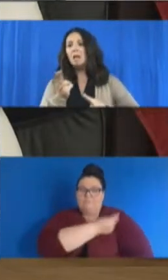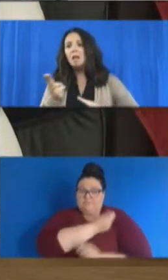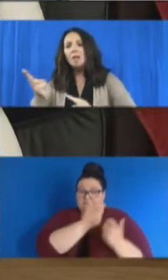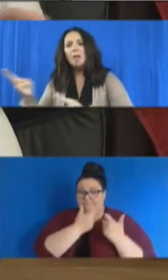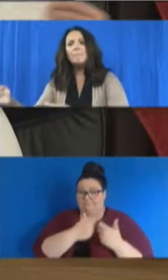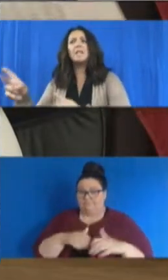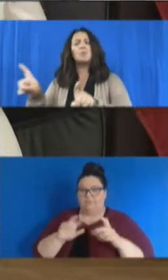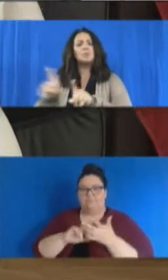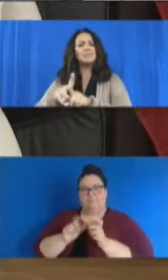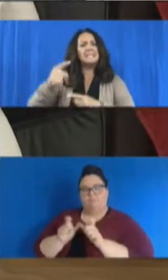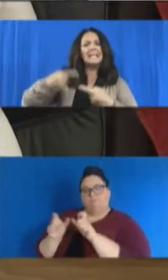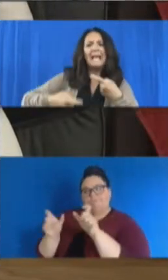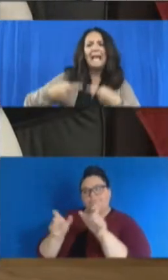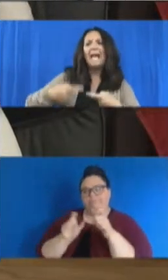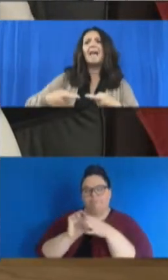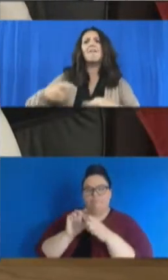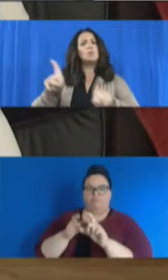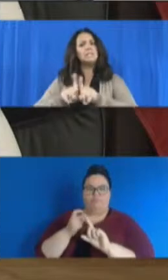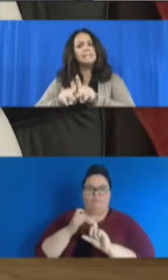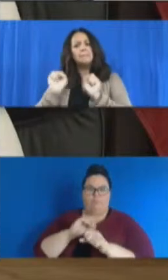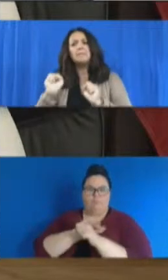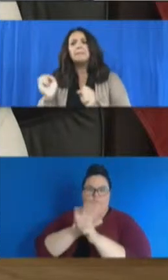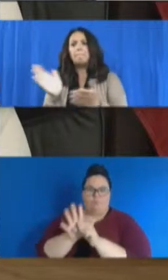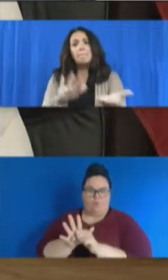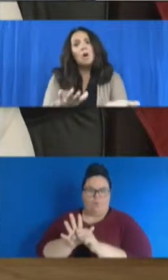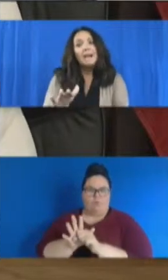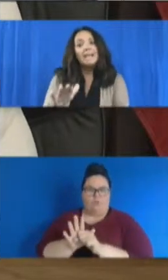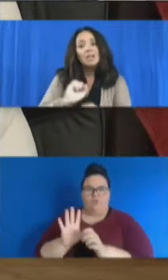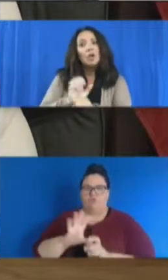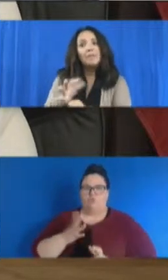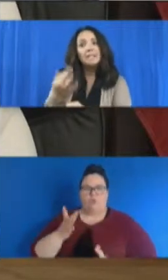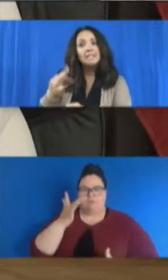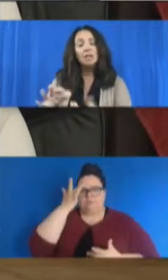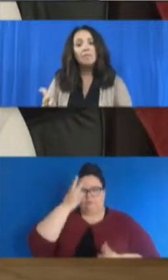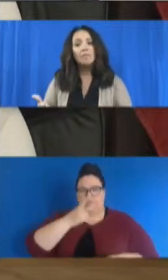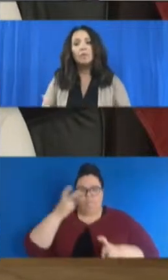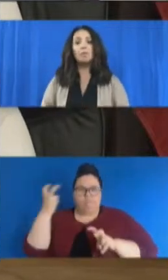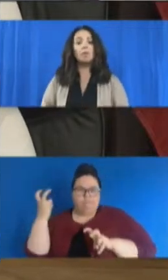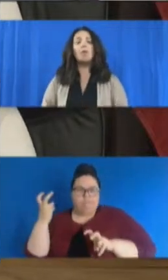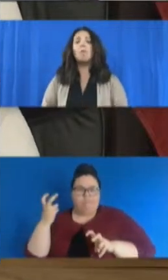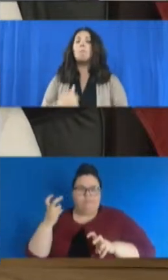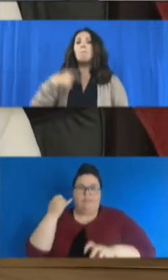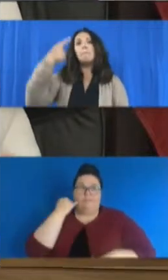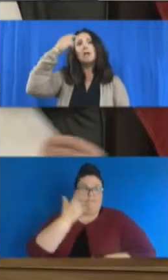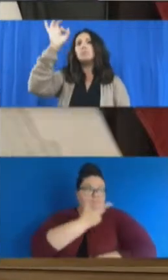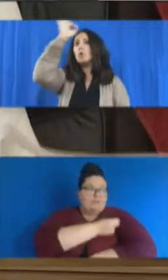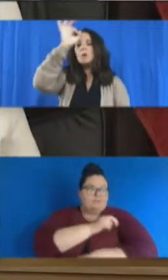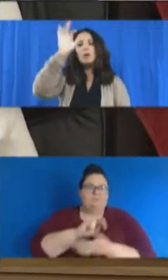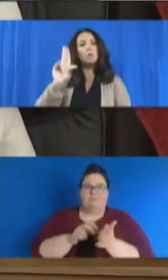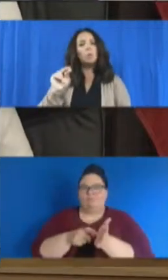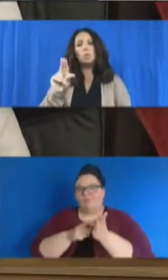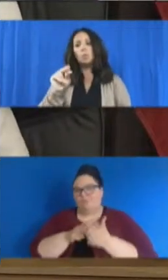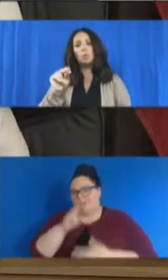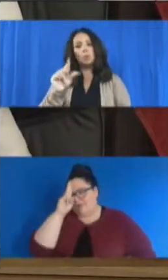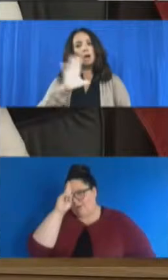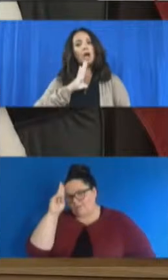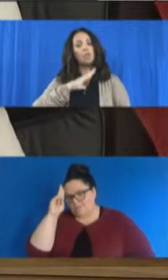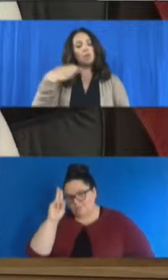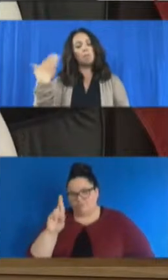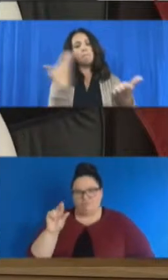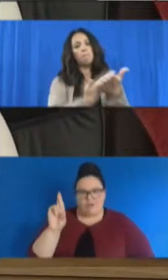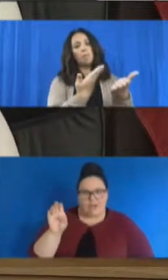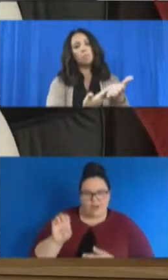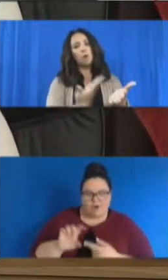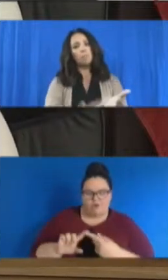le nombre de cas actifs de COVID-19 a par conséquent diminué considérablement. So, getting vaccinated is